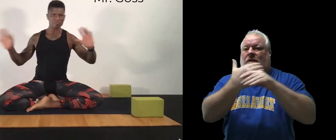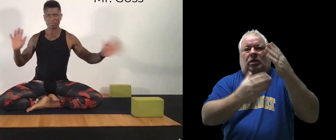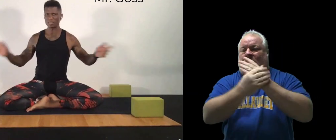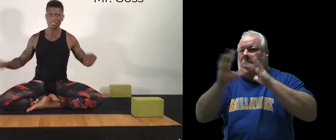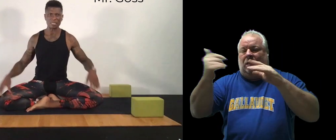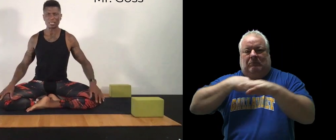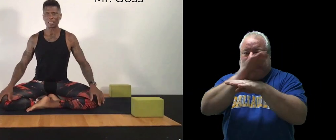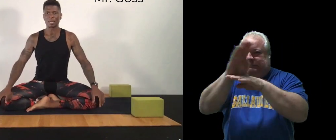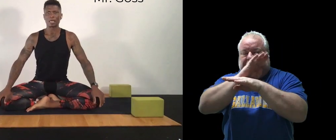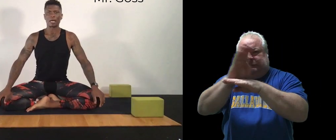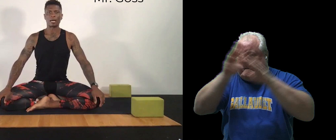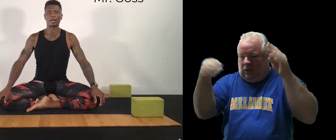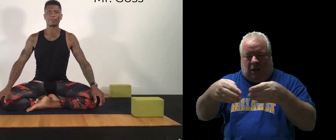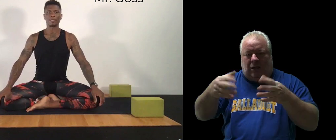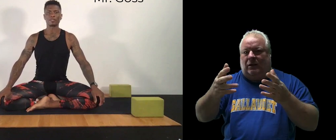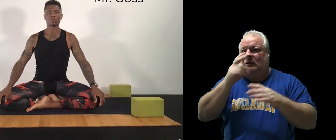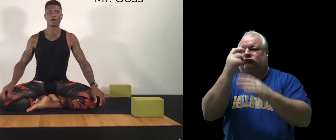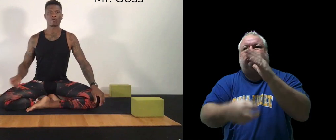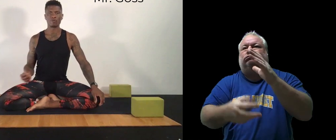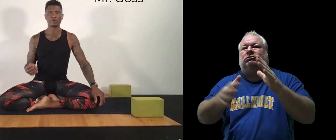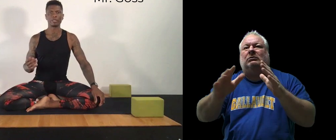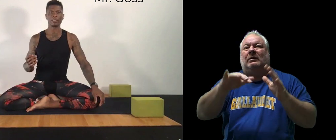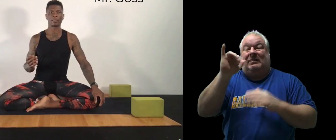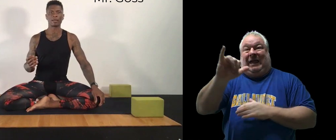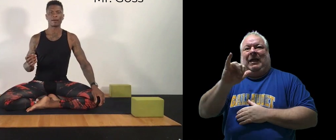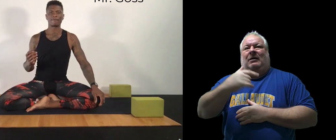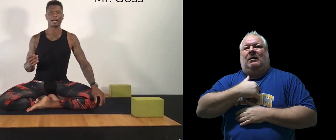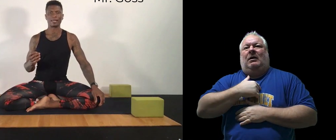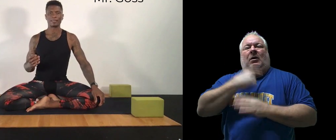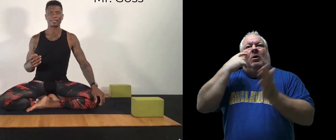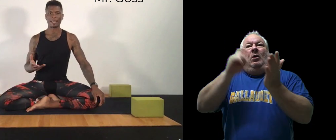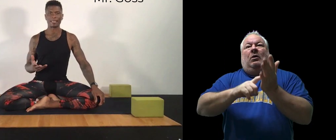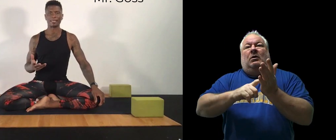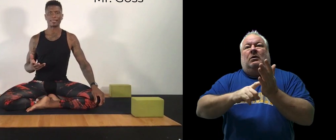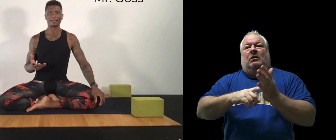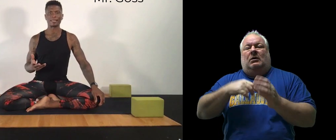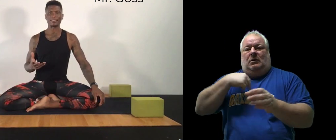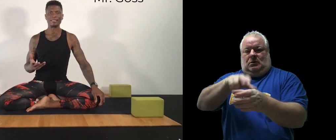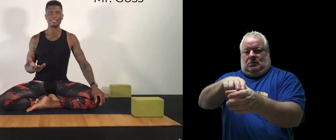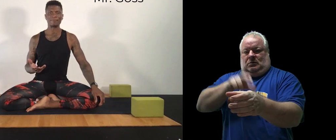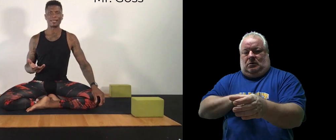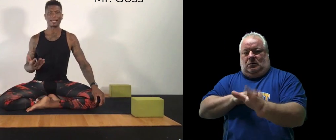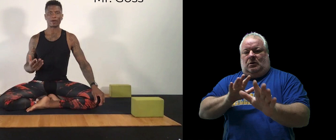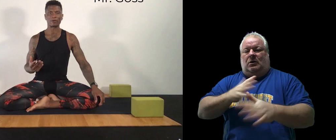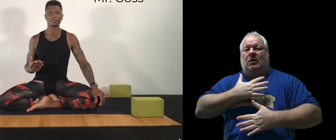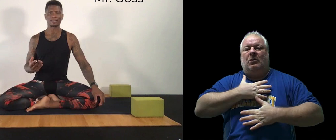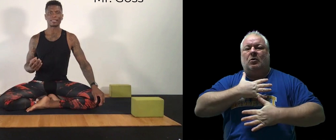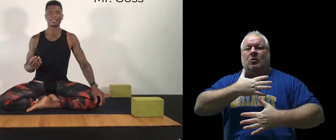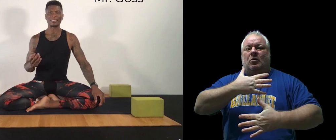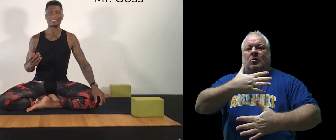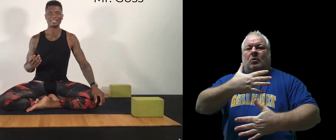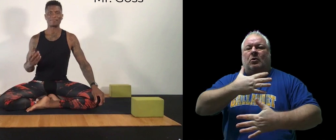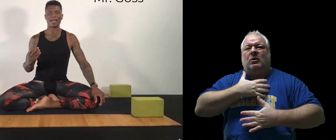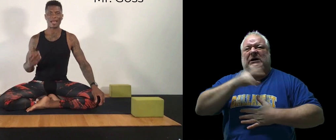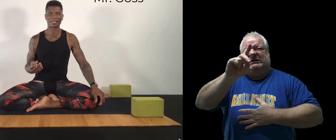distractions, super busy, is where I really find that taking deep